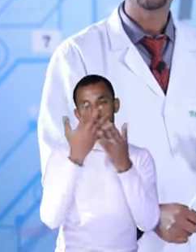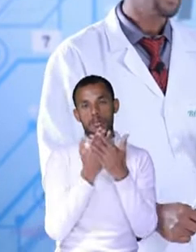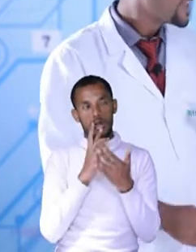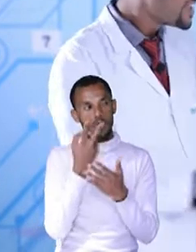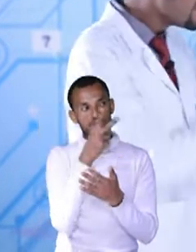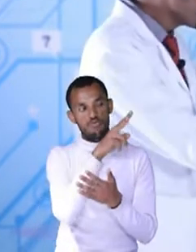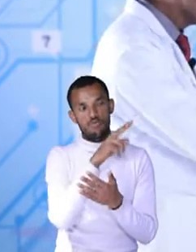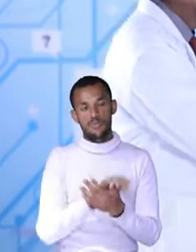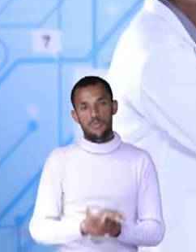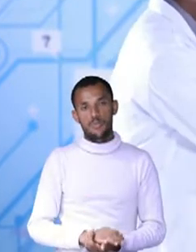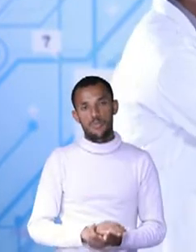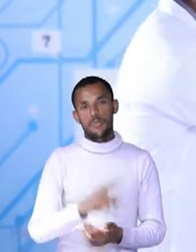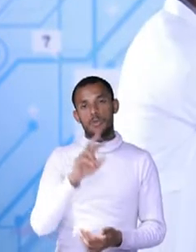elements.